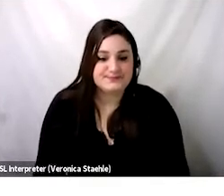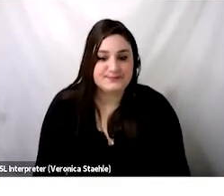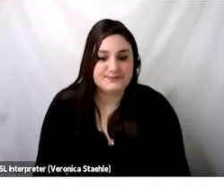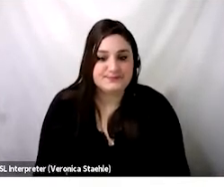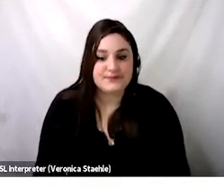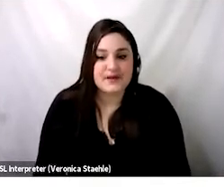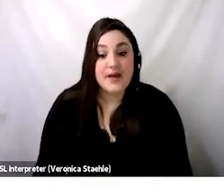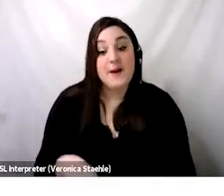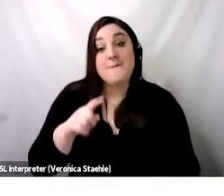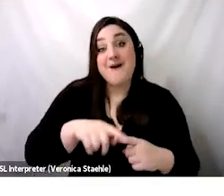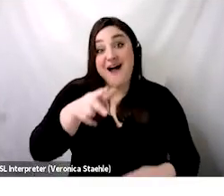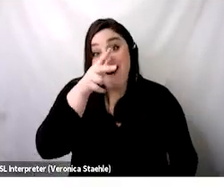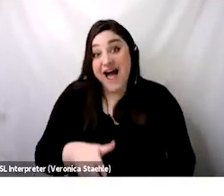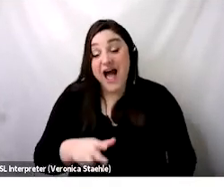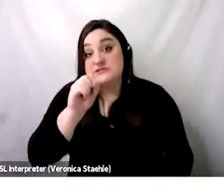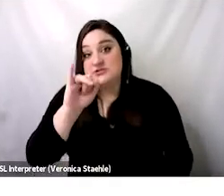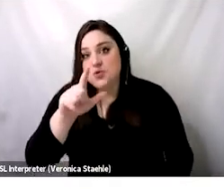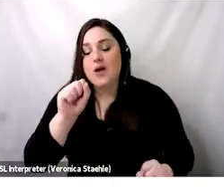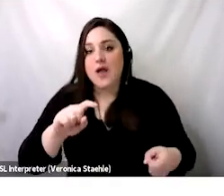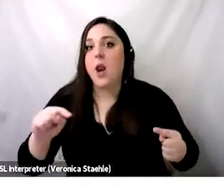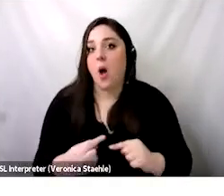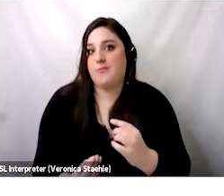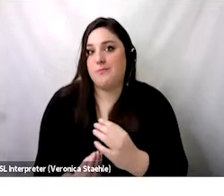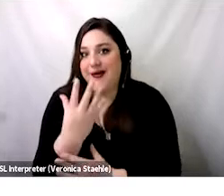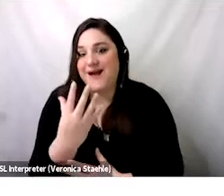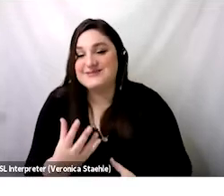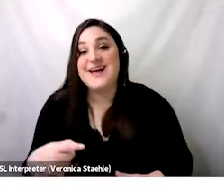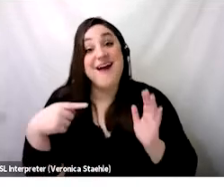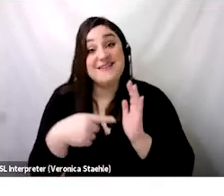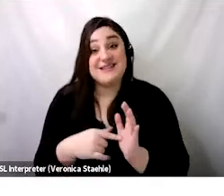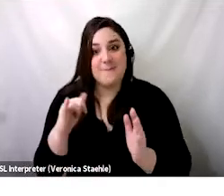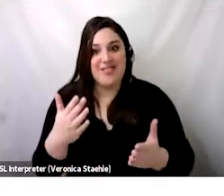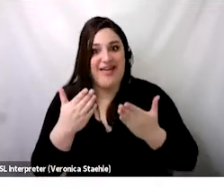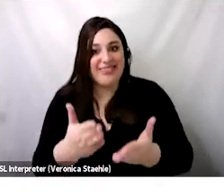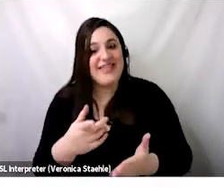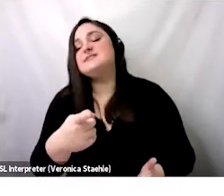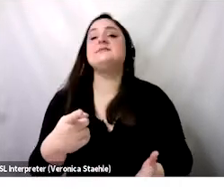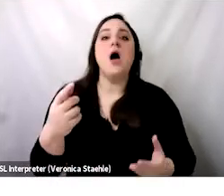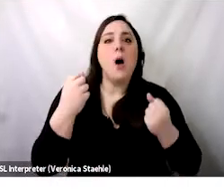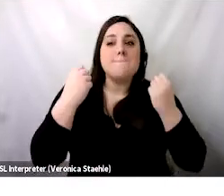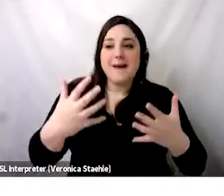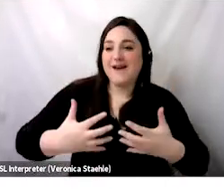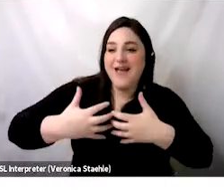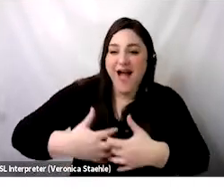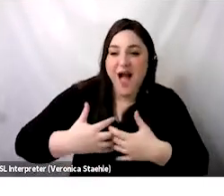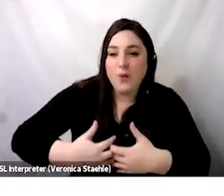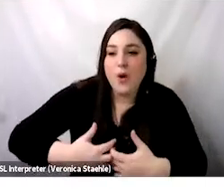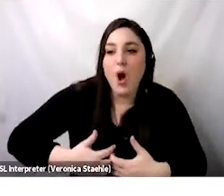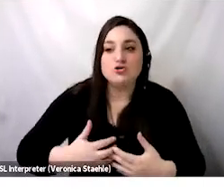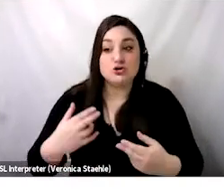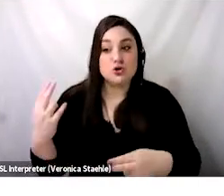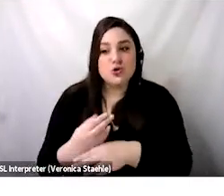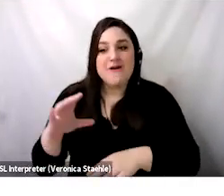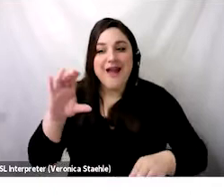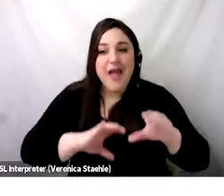because of the use of so many chemicals, because of industrial agriculture, a lot of the chemicals are starting